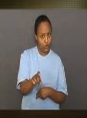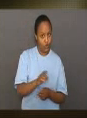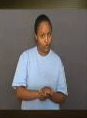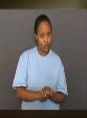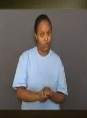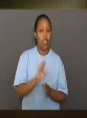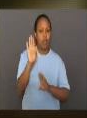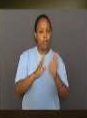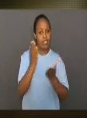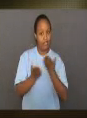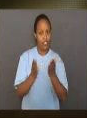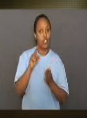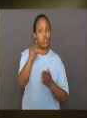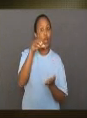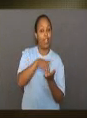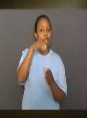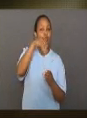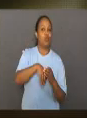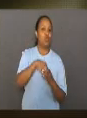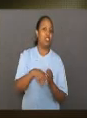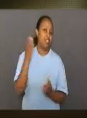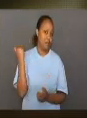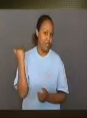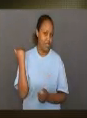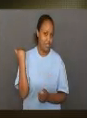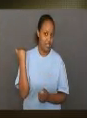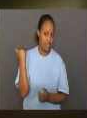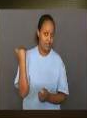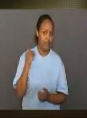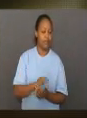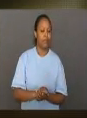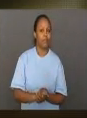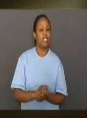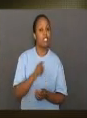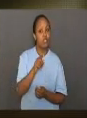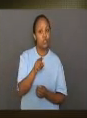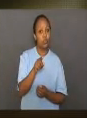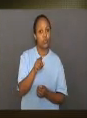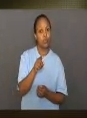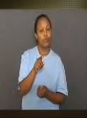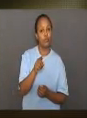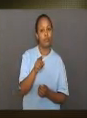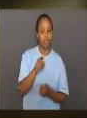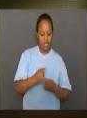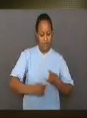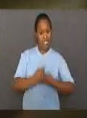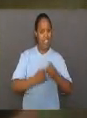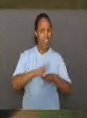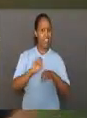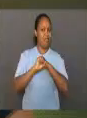bus service in her town of Montgomery, Alabama, was based on a racist